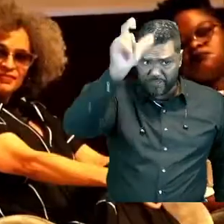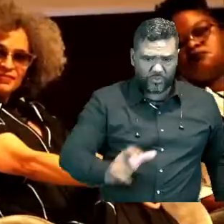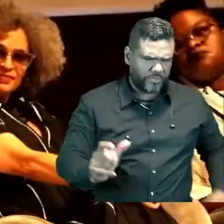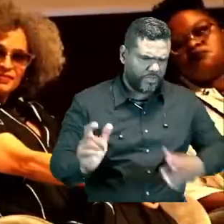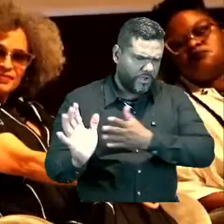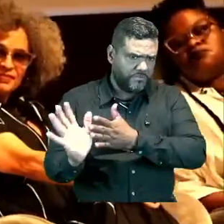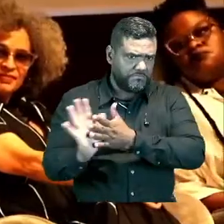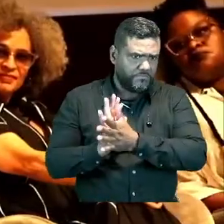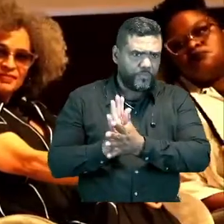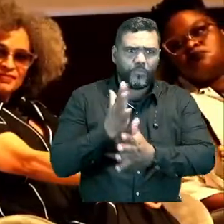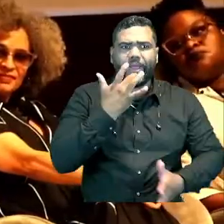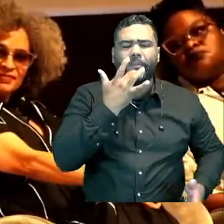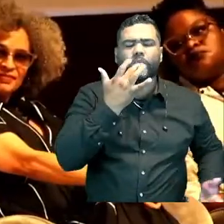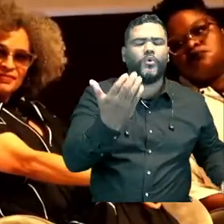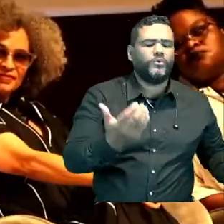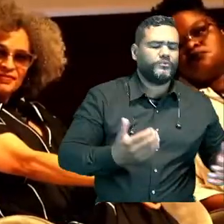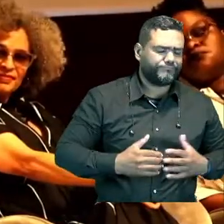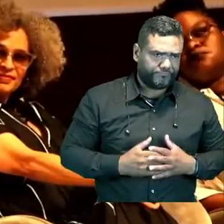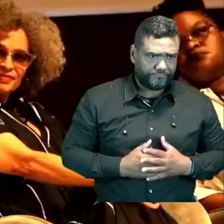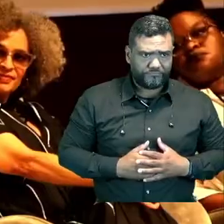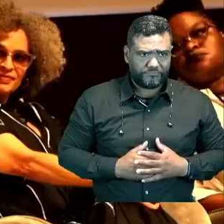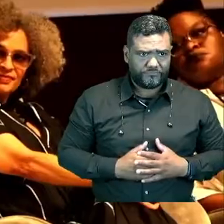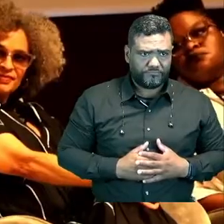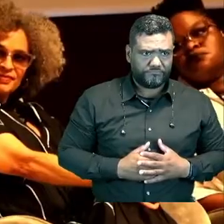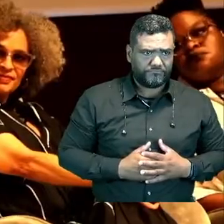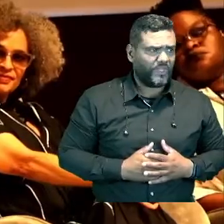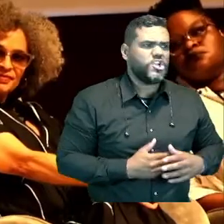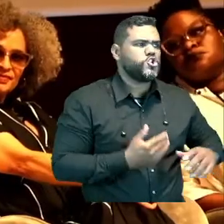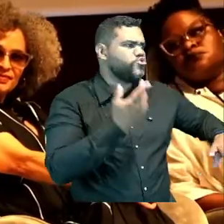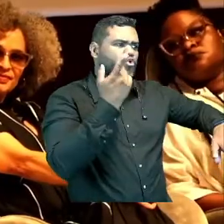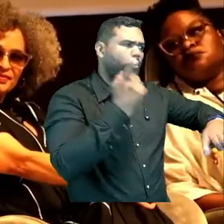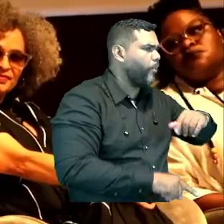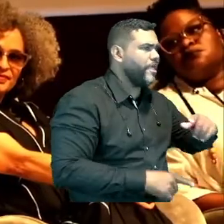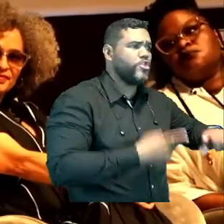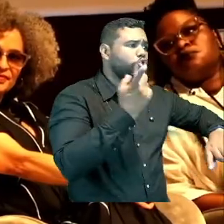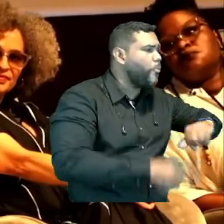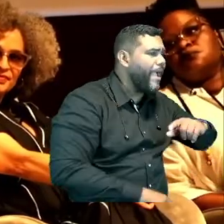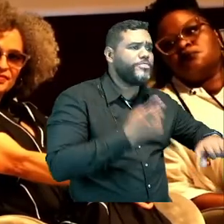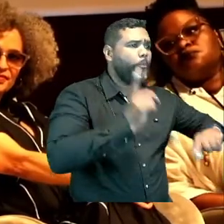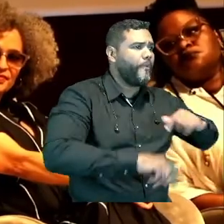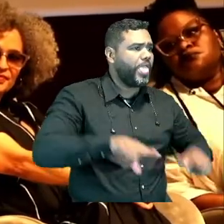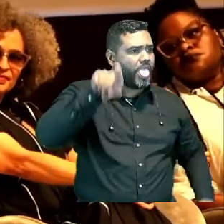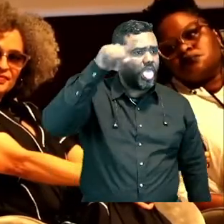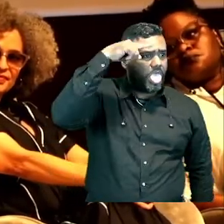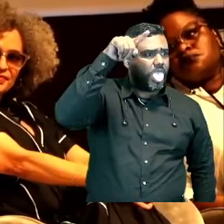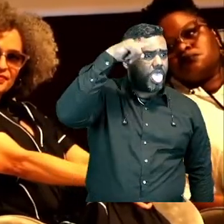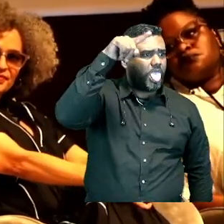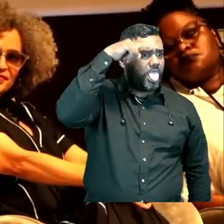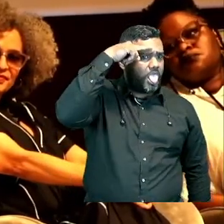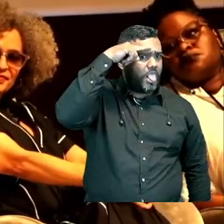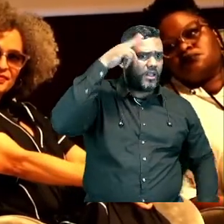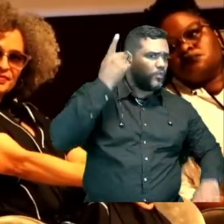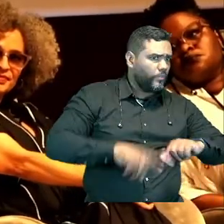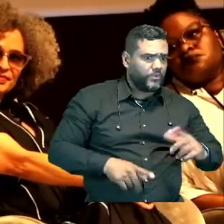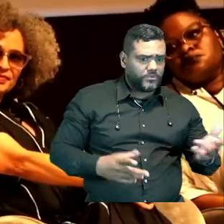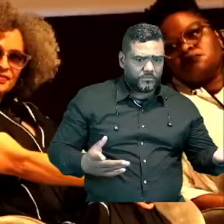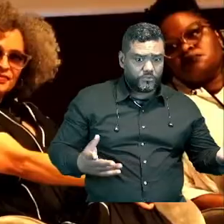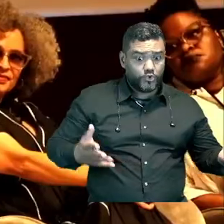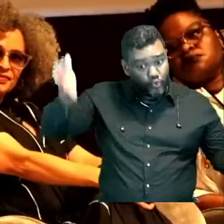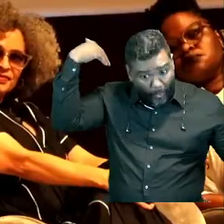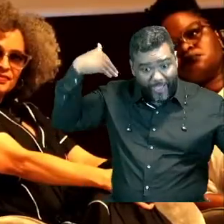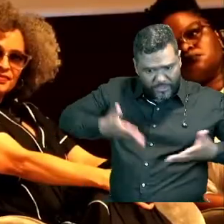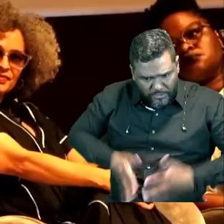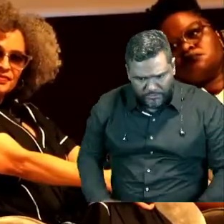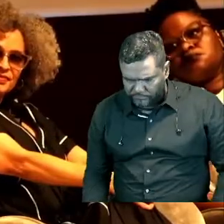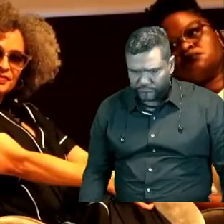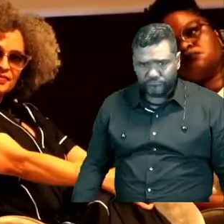But never again should anybody tell us that we cannot, that we should not dare to do something. I was